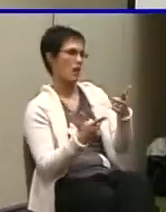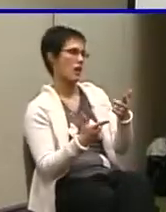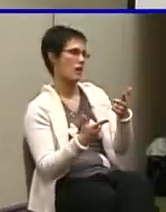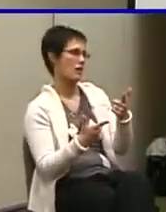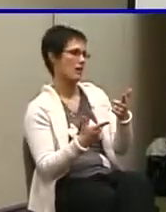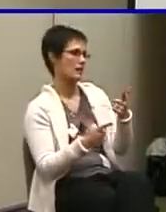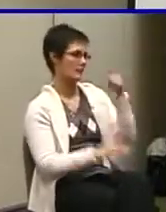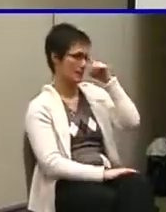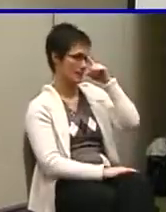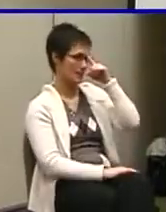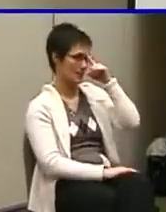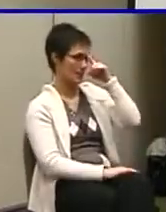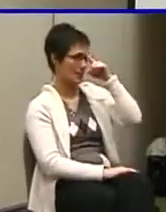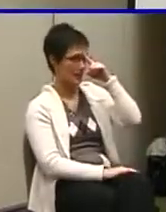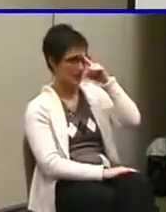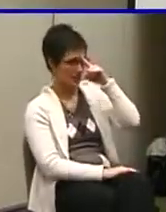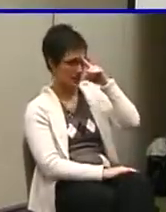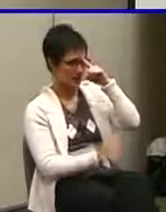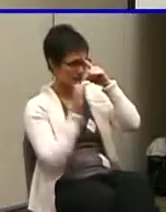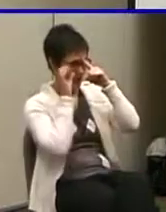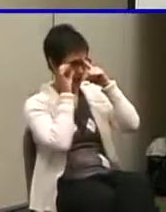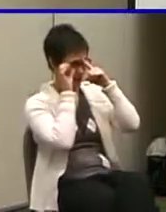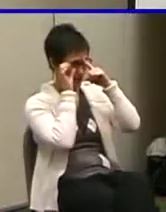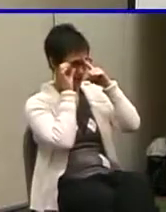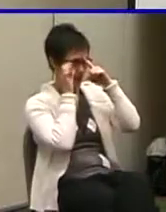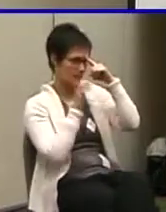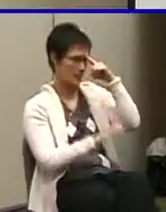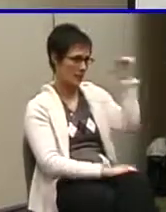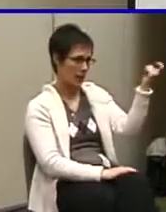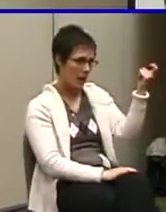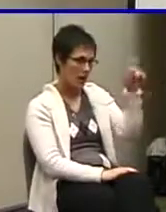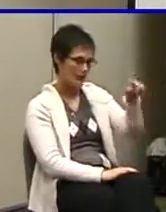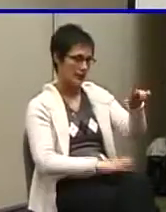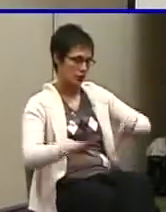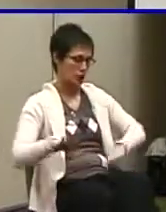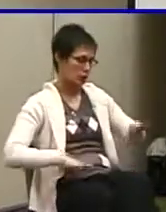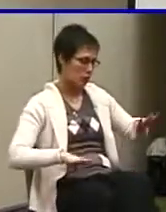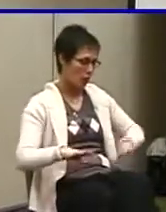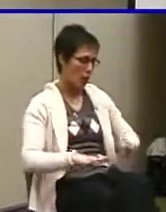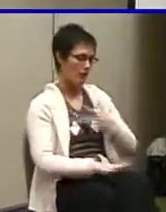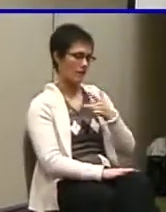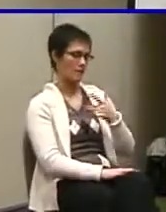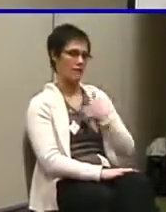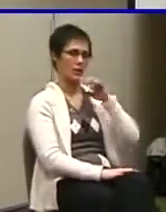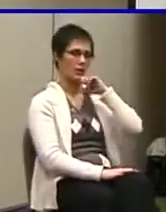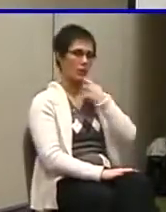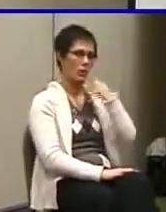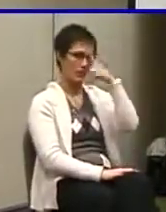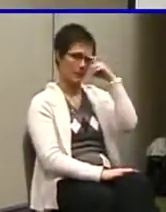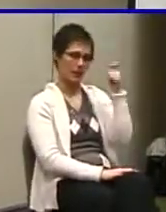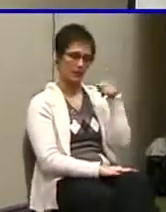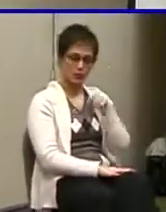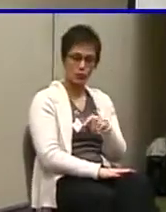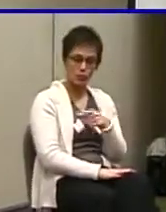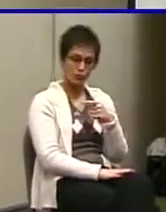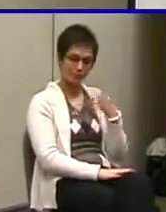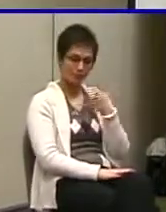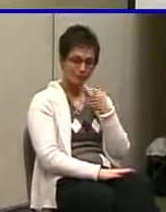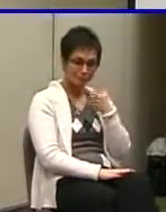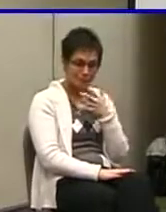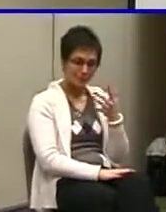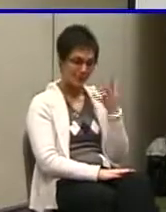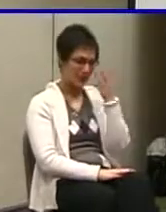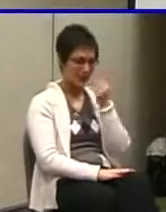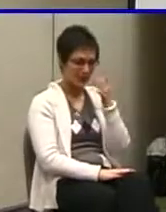Was it because he needed to show off, and so I want to feel like I'm cool, and I'm bringing the gun because look at this nice shiny thing with the pearl handles. This is